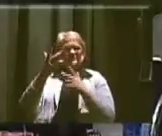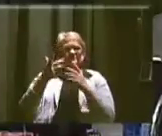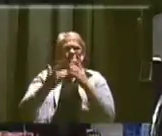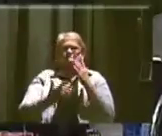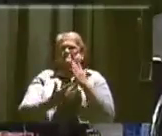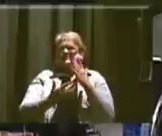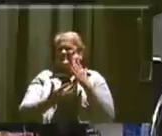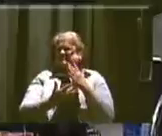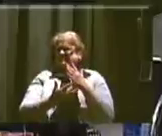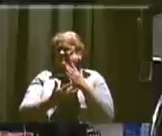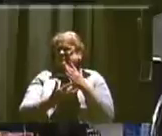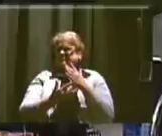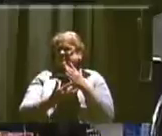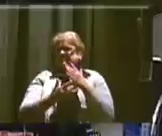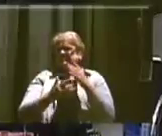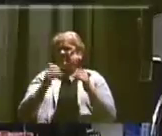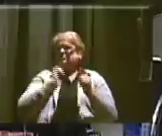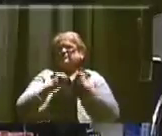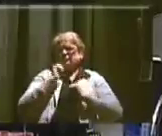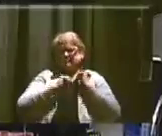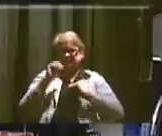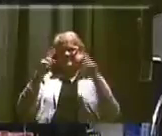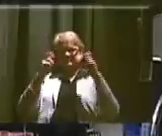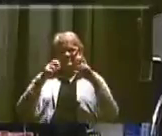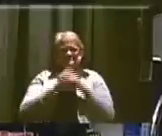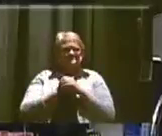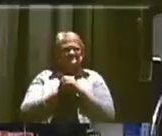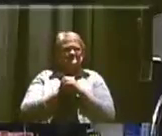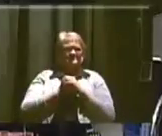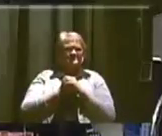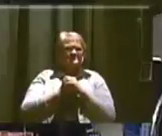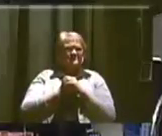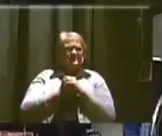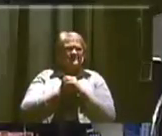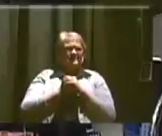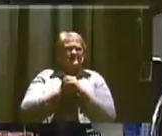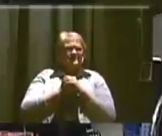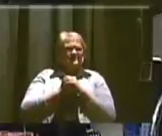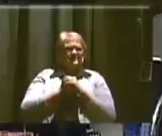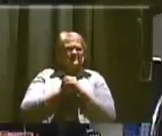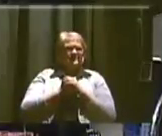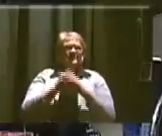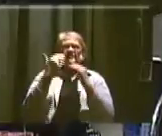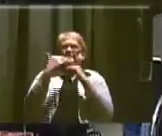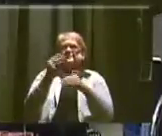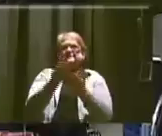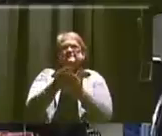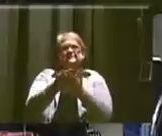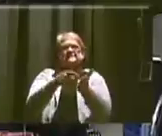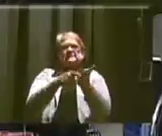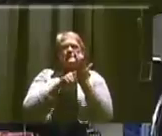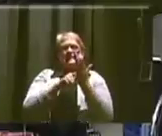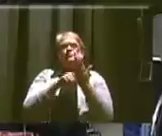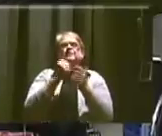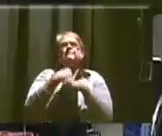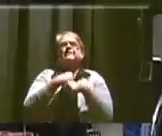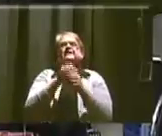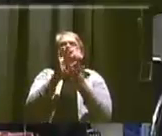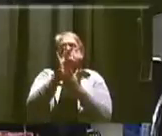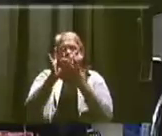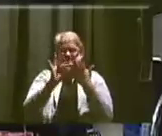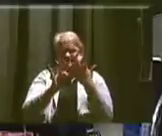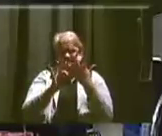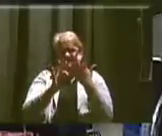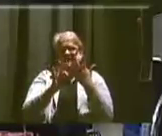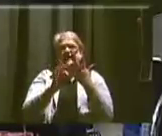bottom line is that our current system says limited funds demand choices be made. The question is whether our spending will